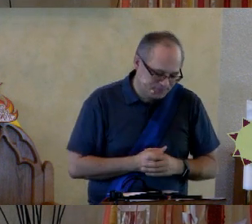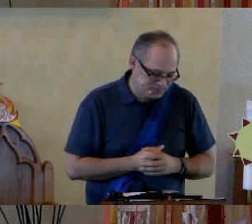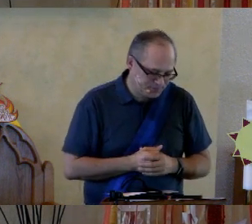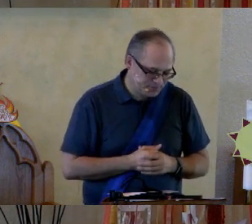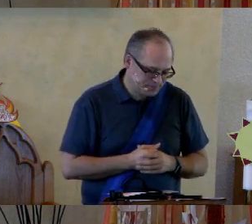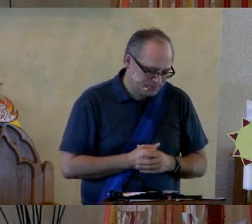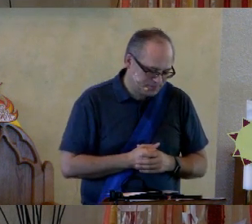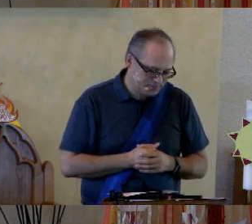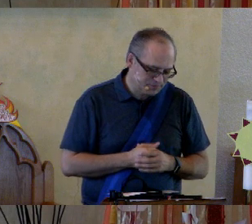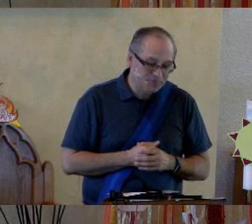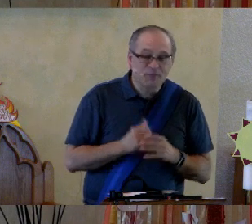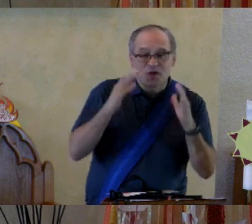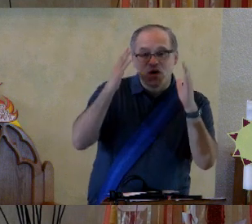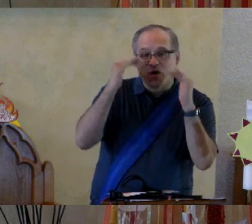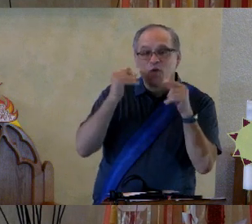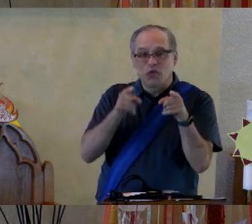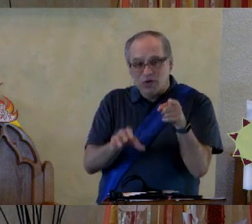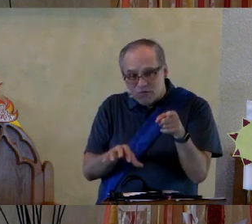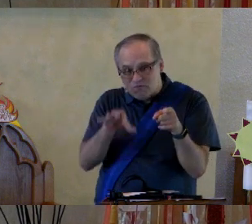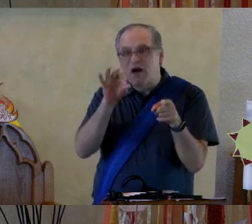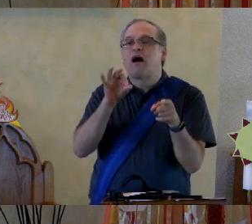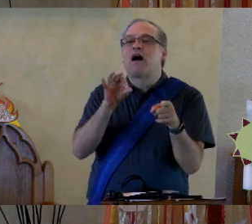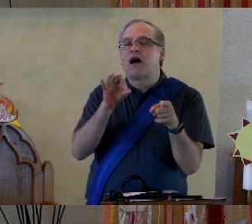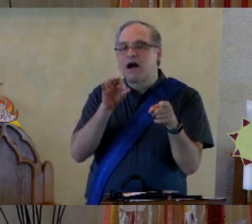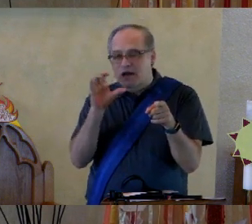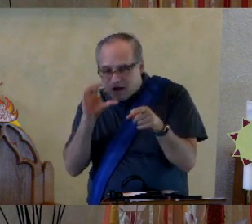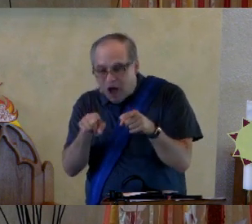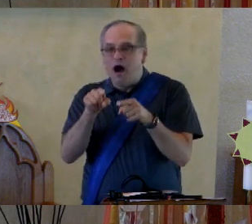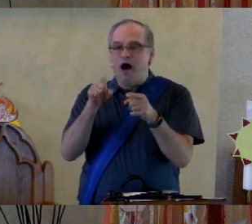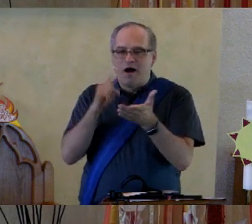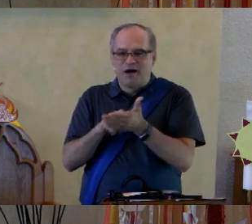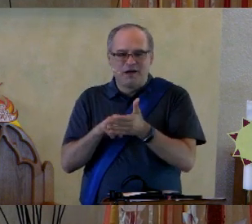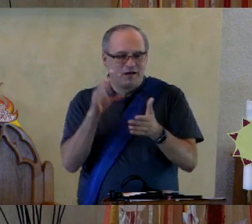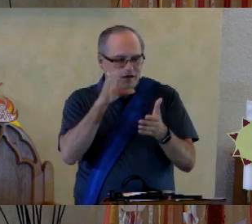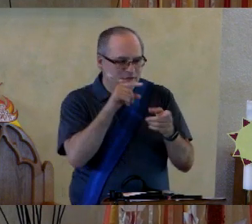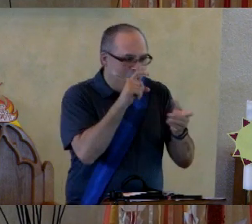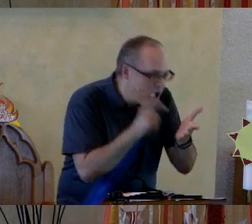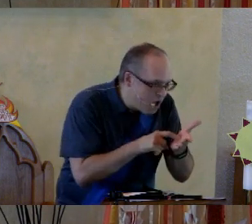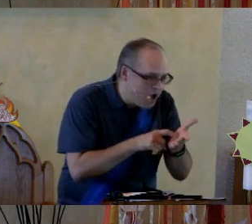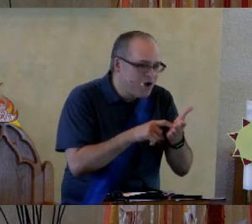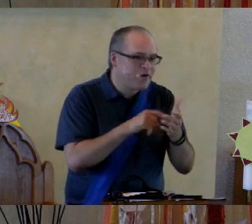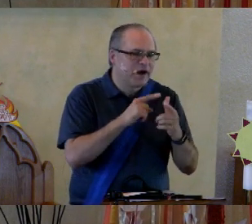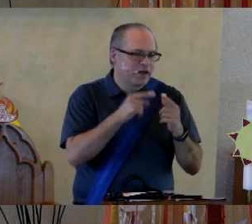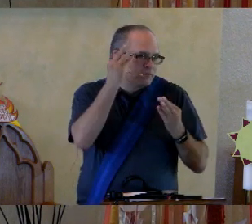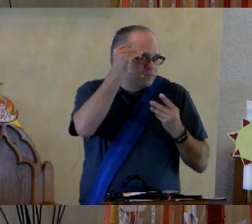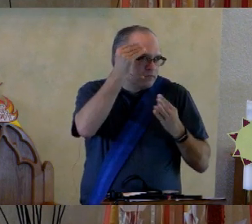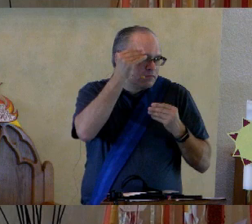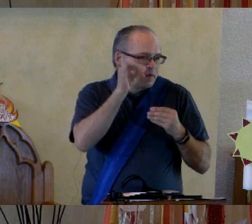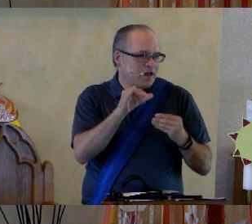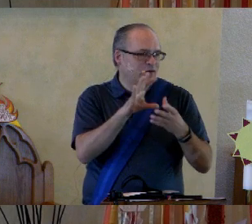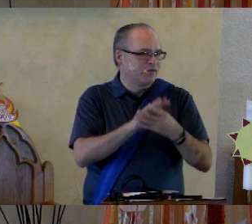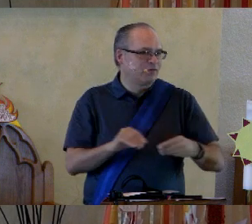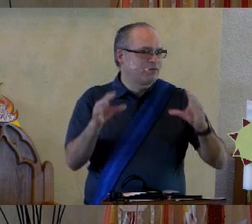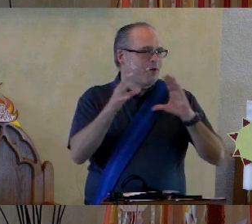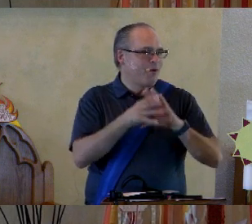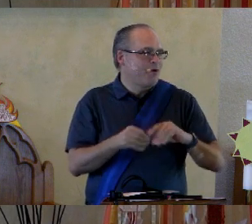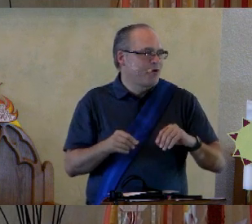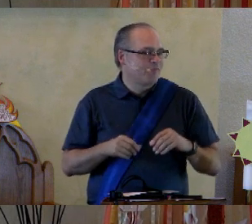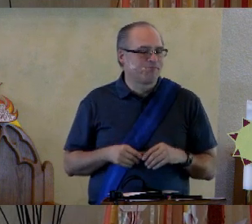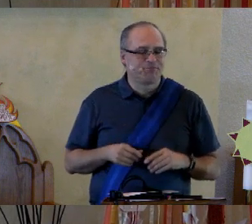will find them and talk about or think about what they have to do with that story. There is a fish,